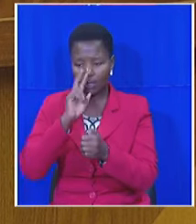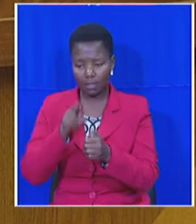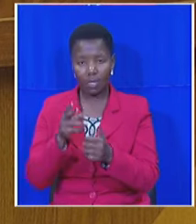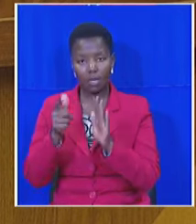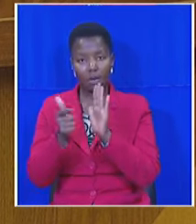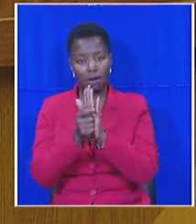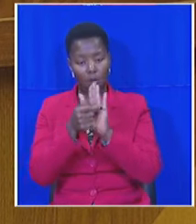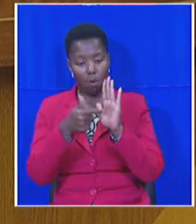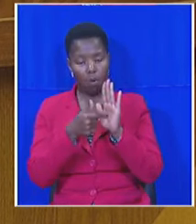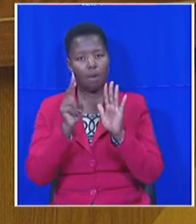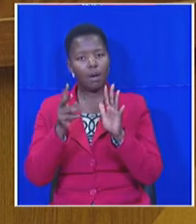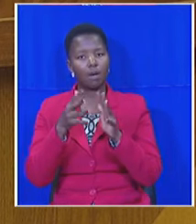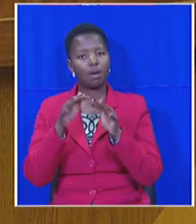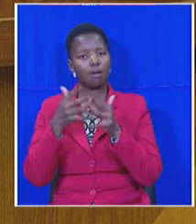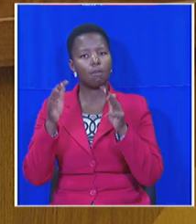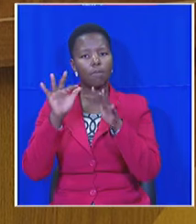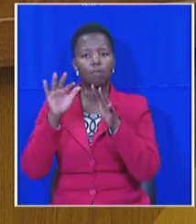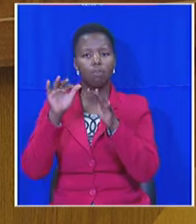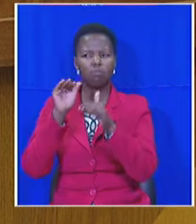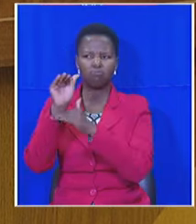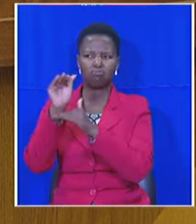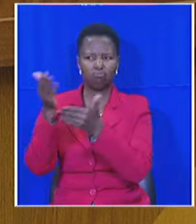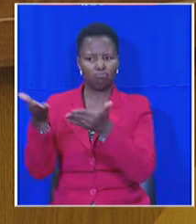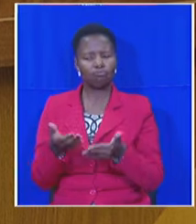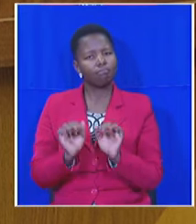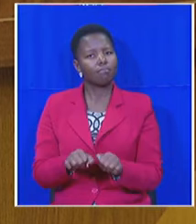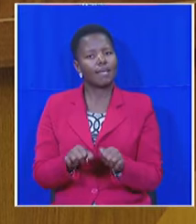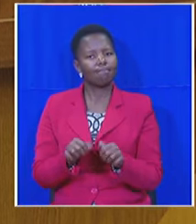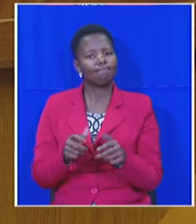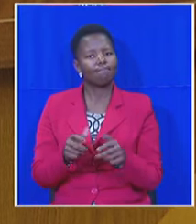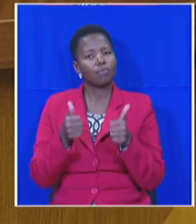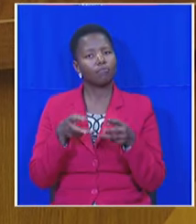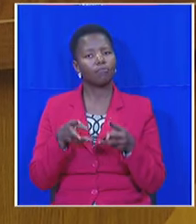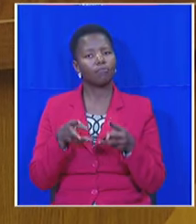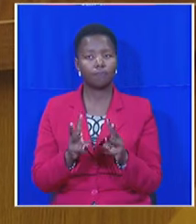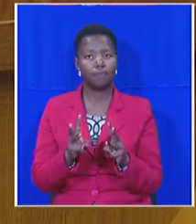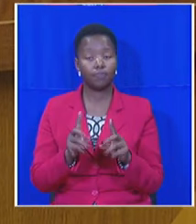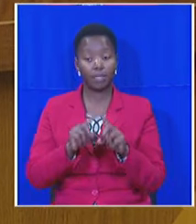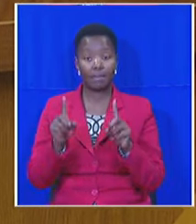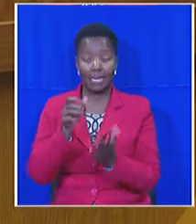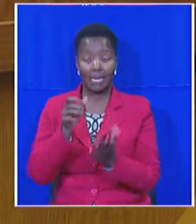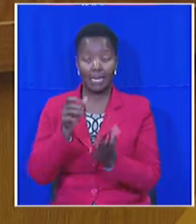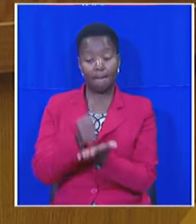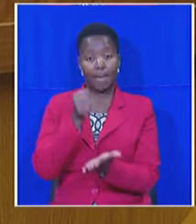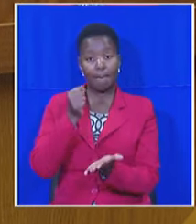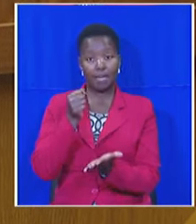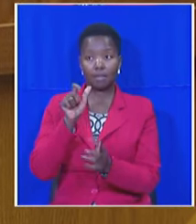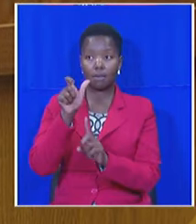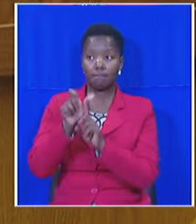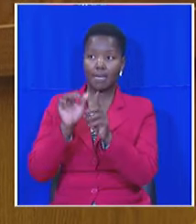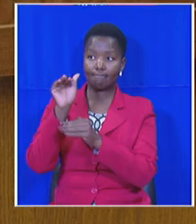rules more tourism friendly. It still takes far too long for permits to be approved, especially